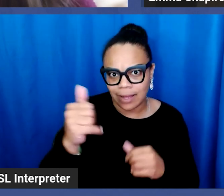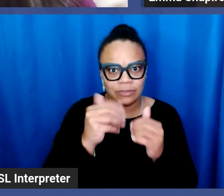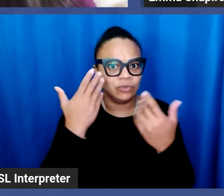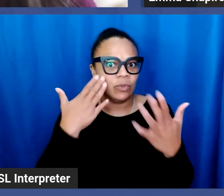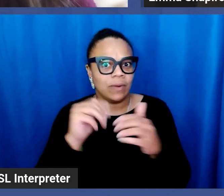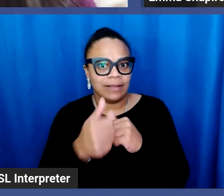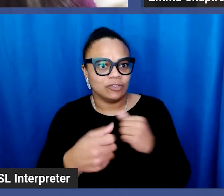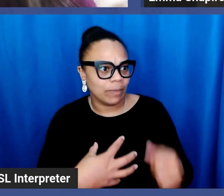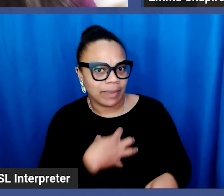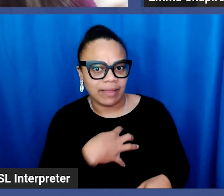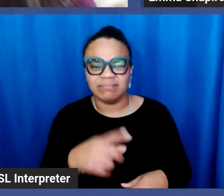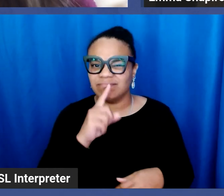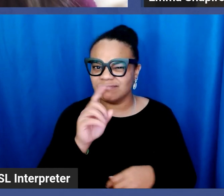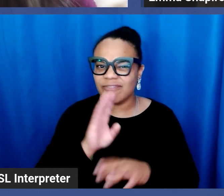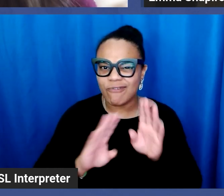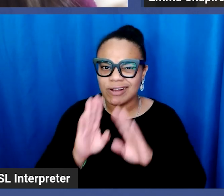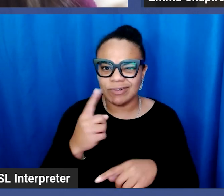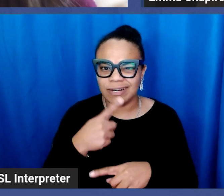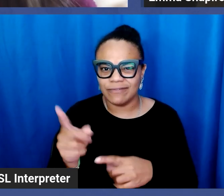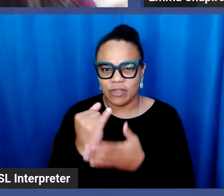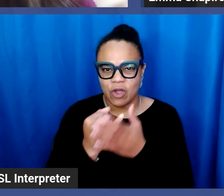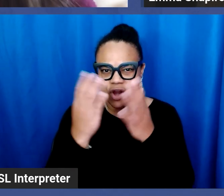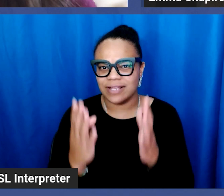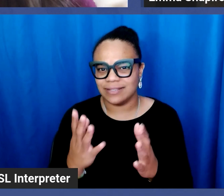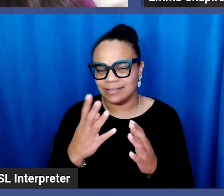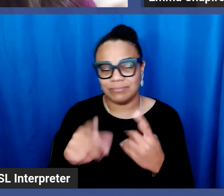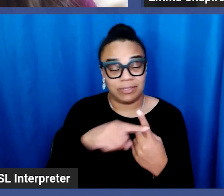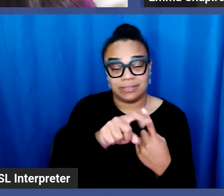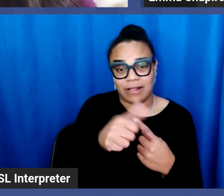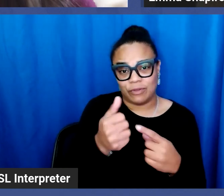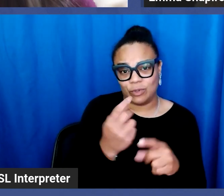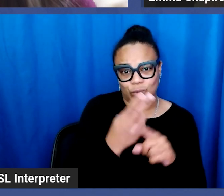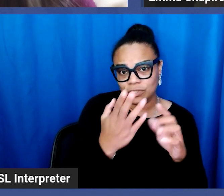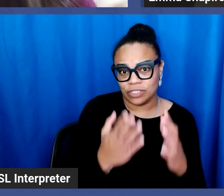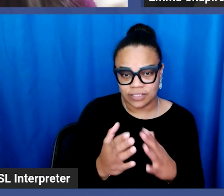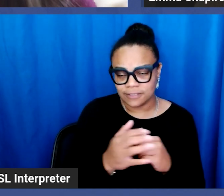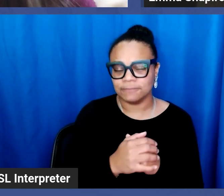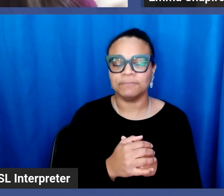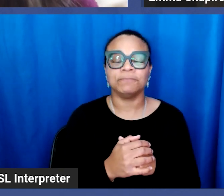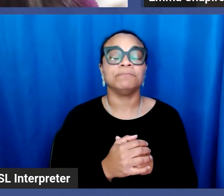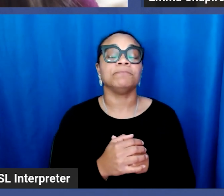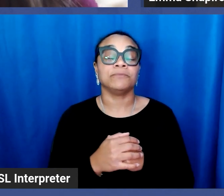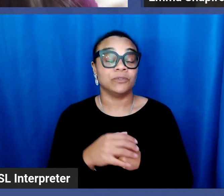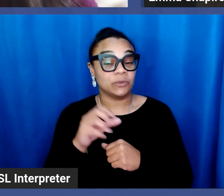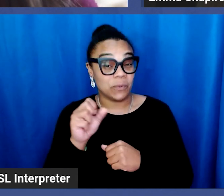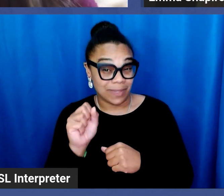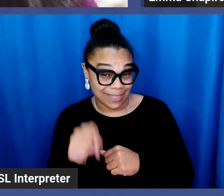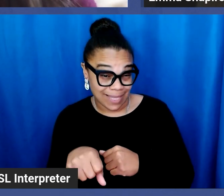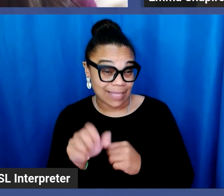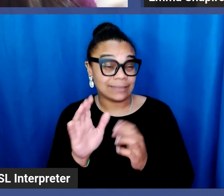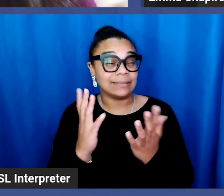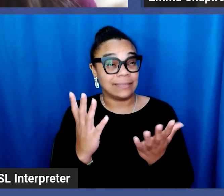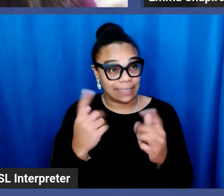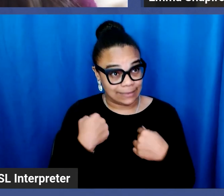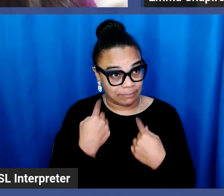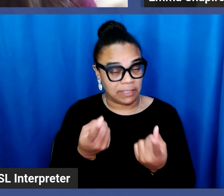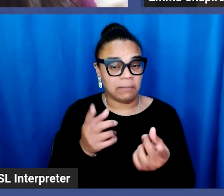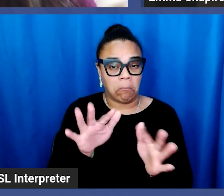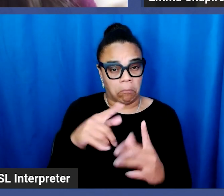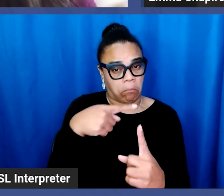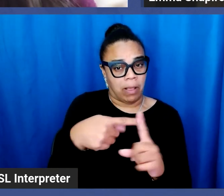artists and other users, as you well know. So while this really did mark a positive shift or